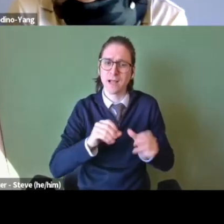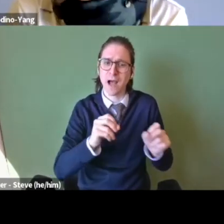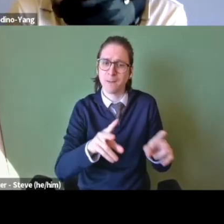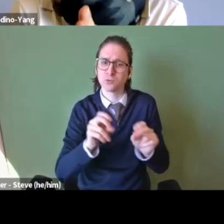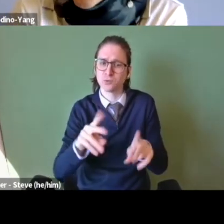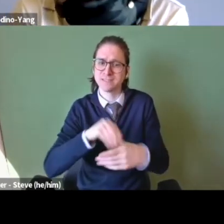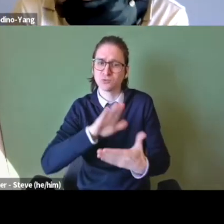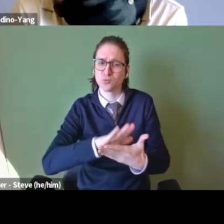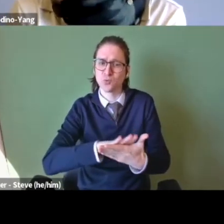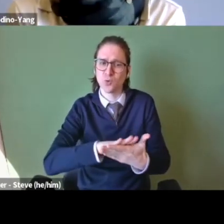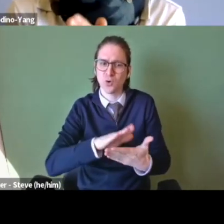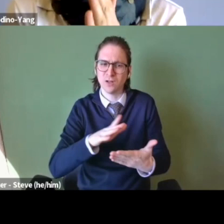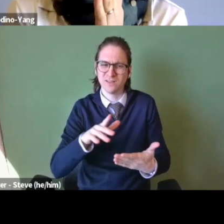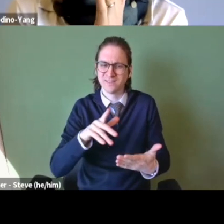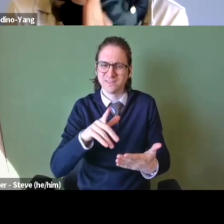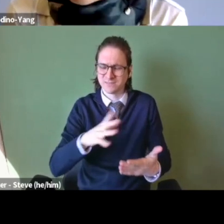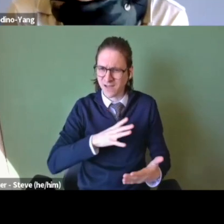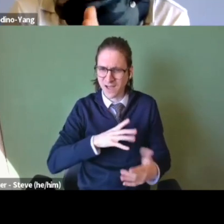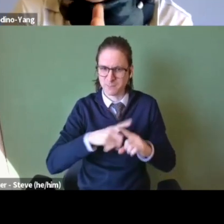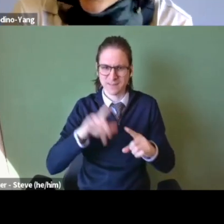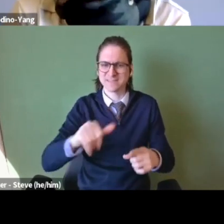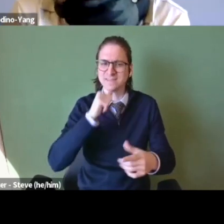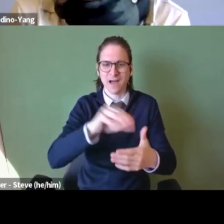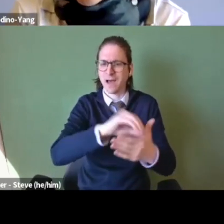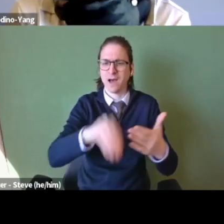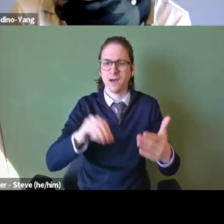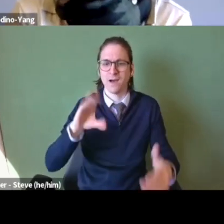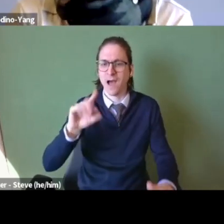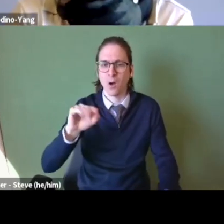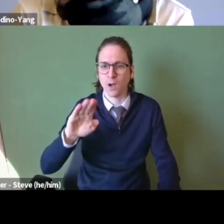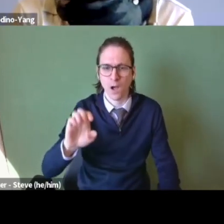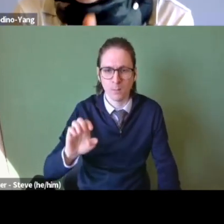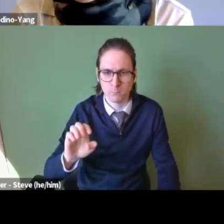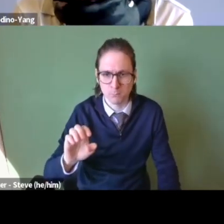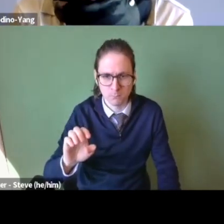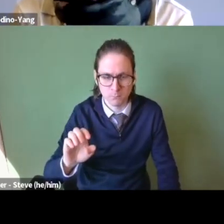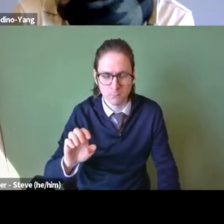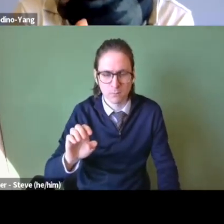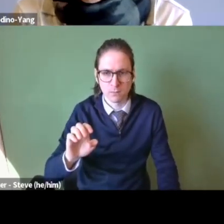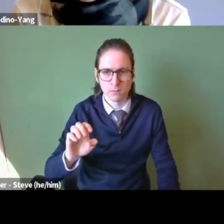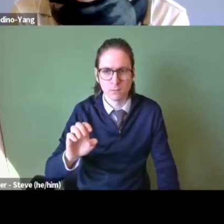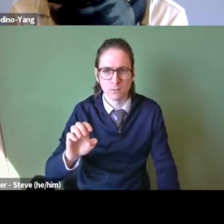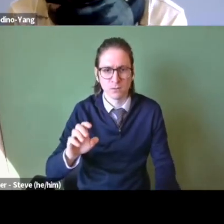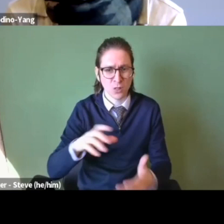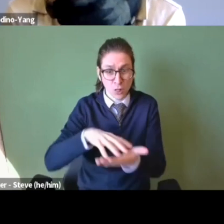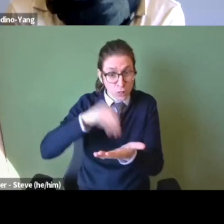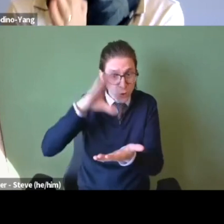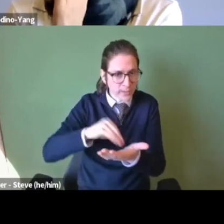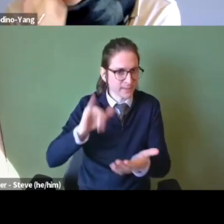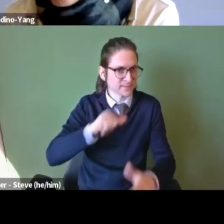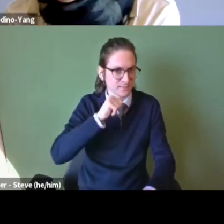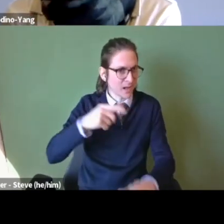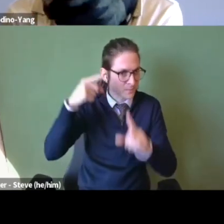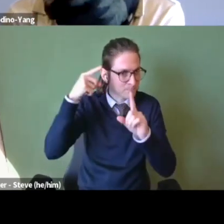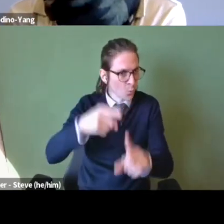focus on learning as the outcome, but learning is not the end point of school. Learning is the means.